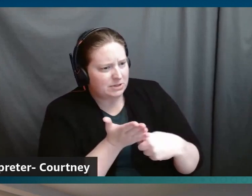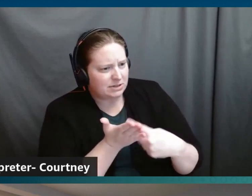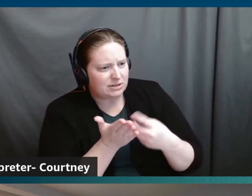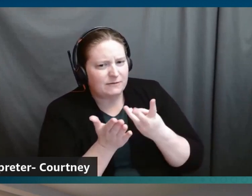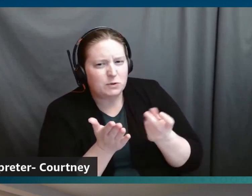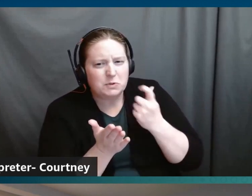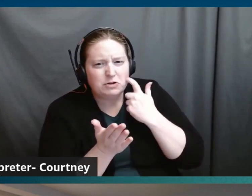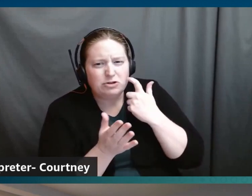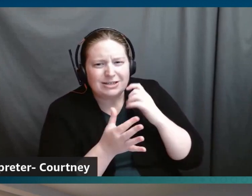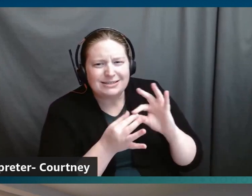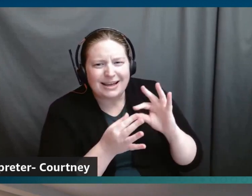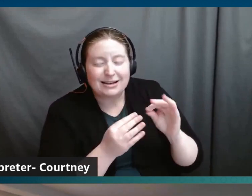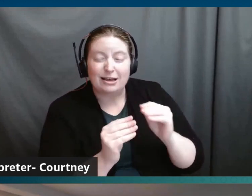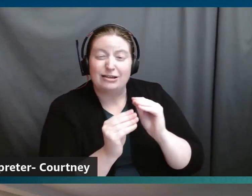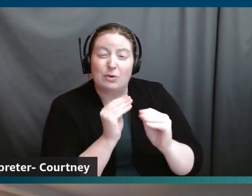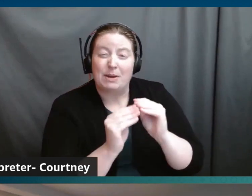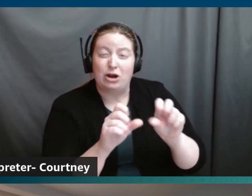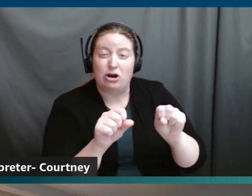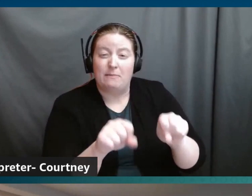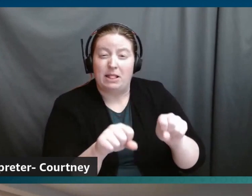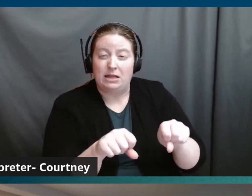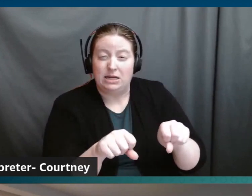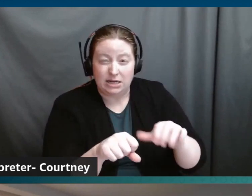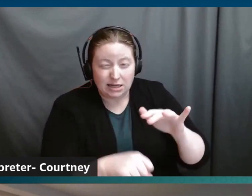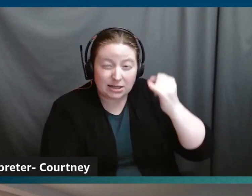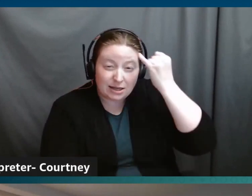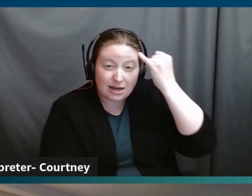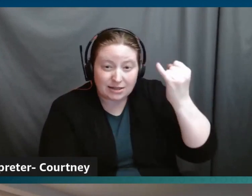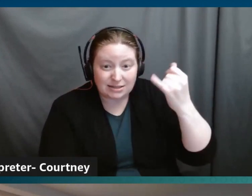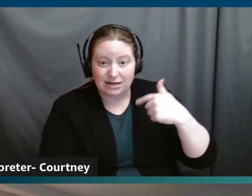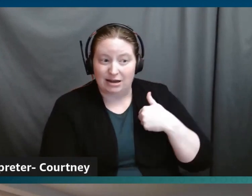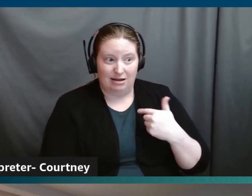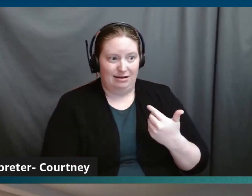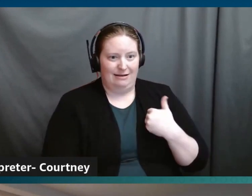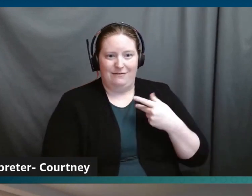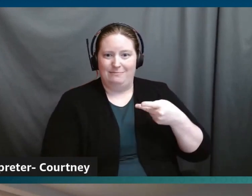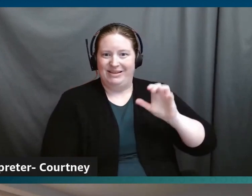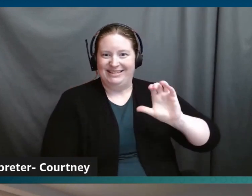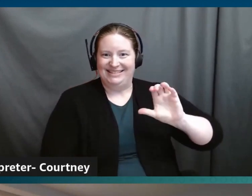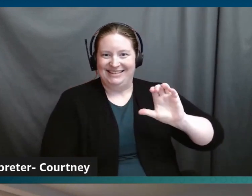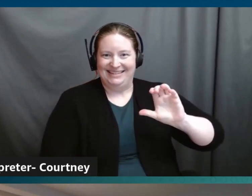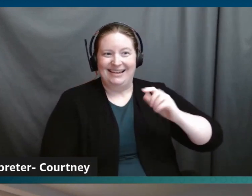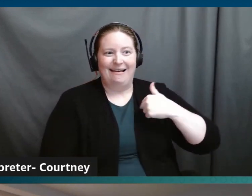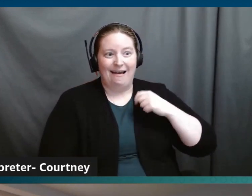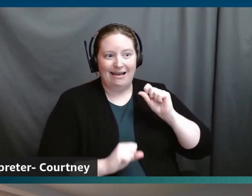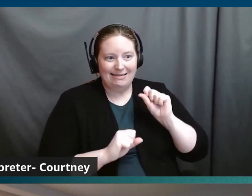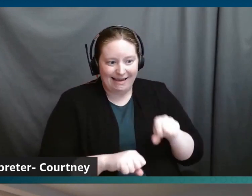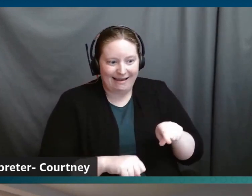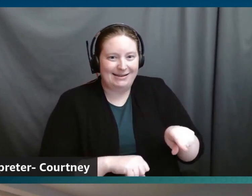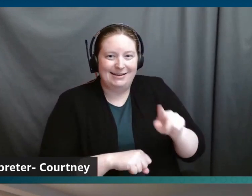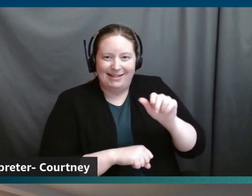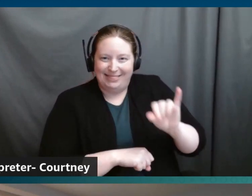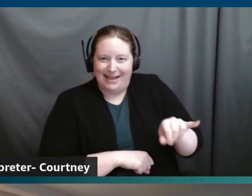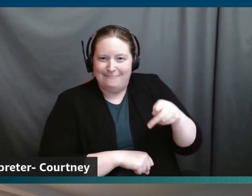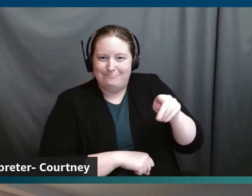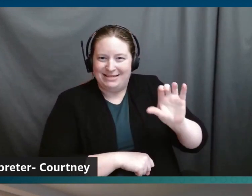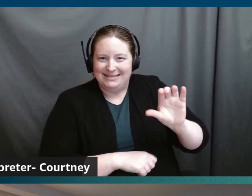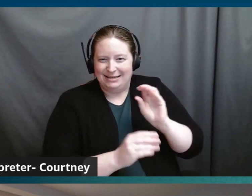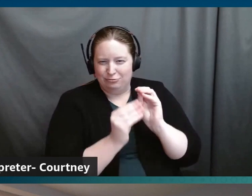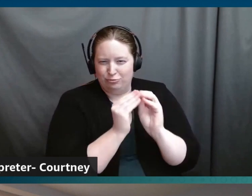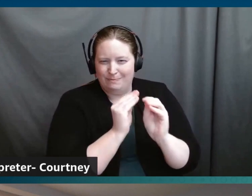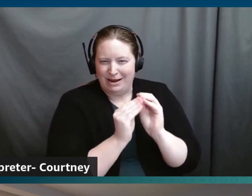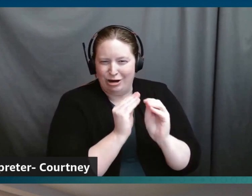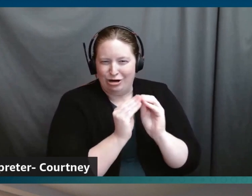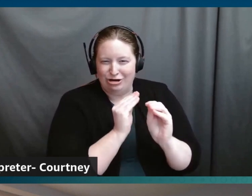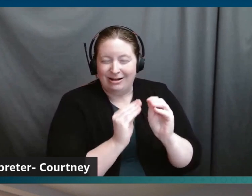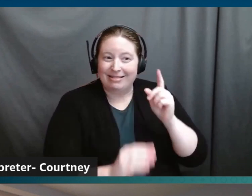the repairability, the idea, right? Of course, that, you know, I sit here with a PC, the idea that I can get that PC repaired. I think there's a concept that